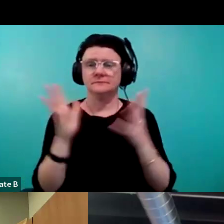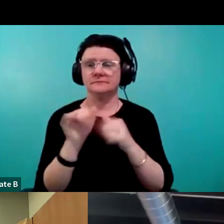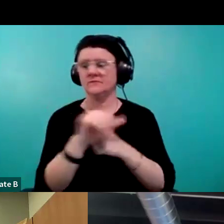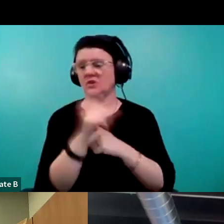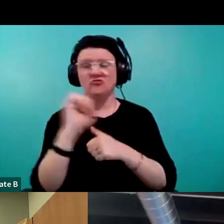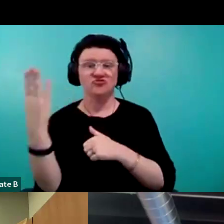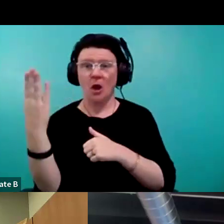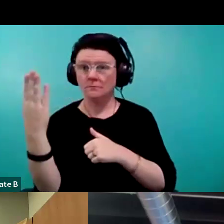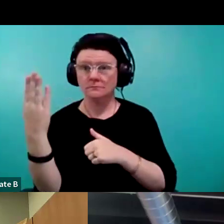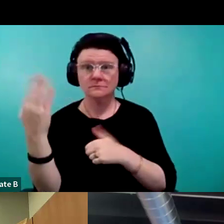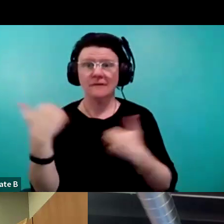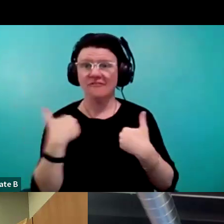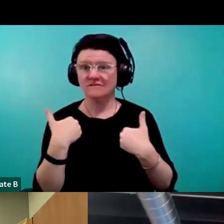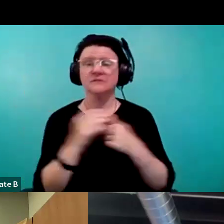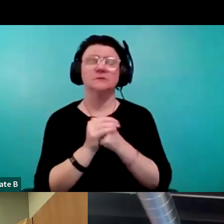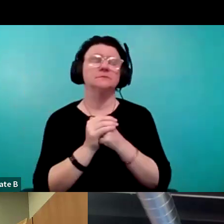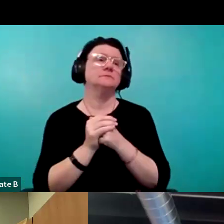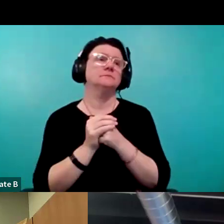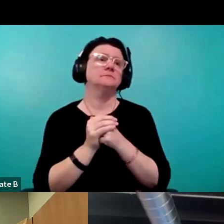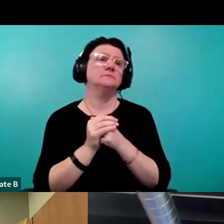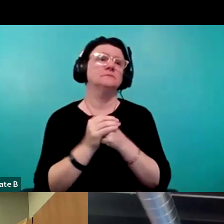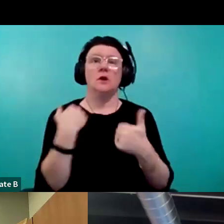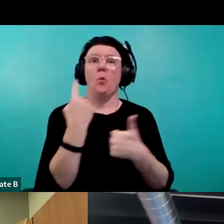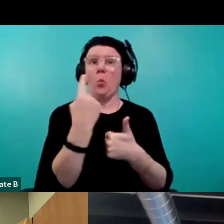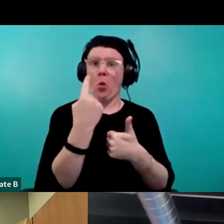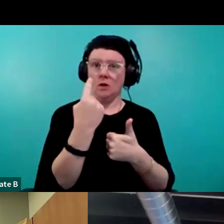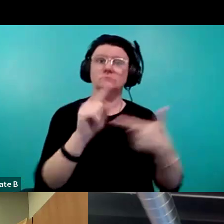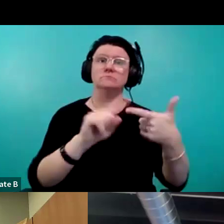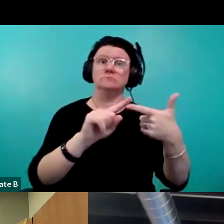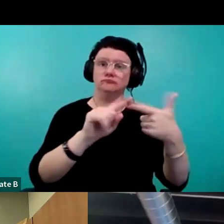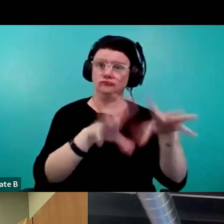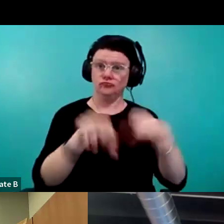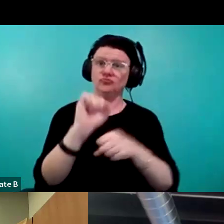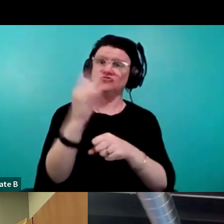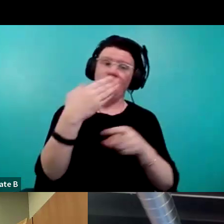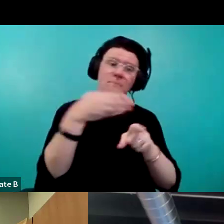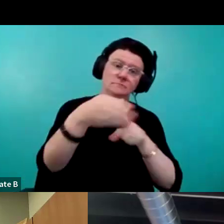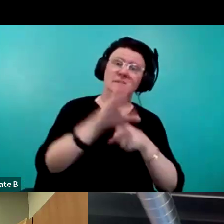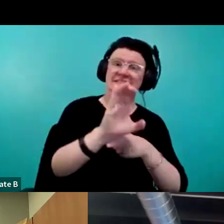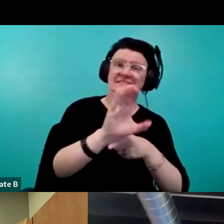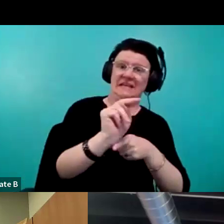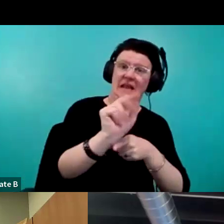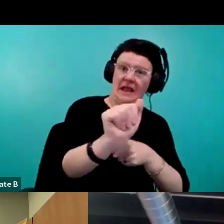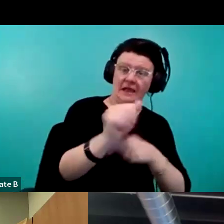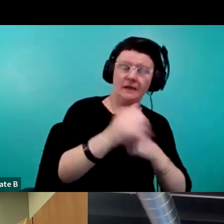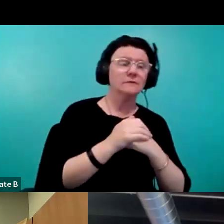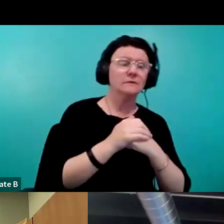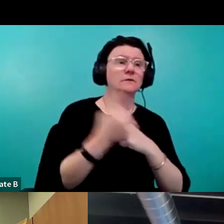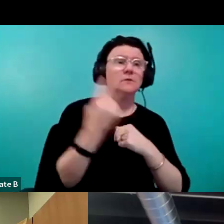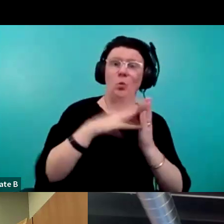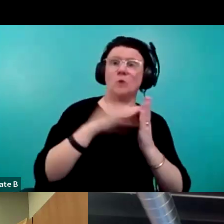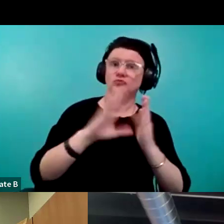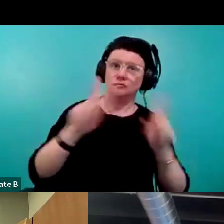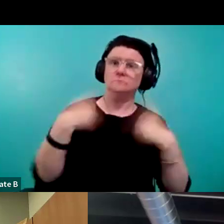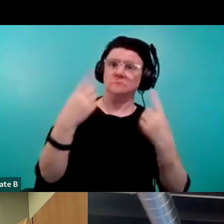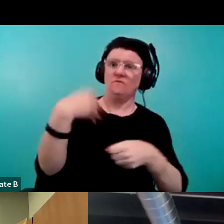other jobs as well. We have a CNA track that we use, and we have one student that's been doing that for